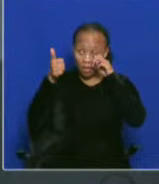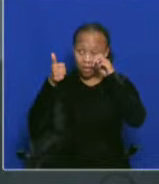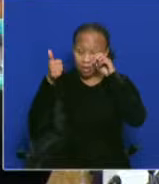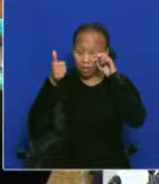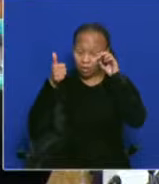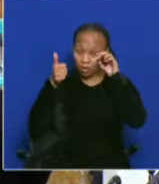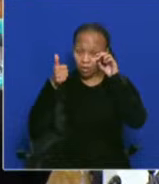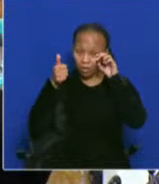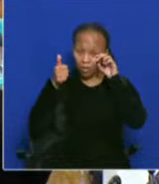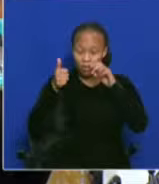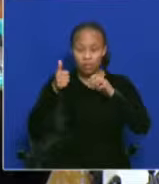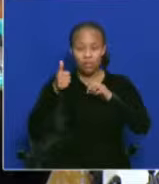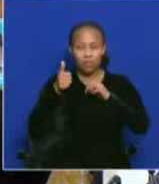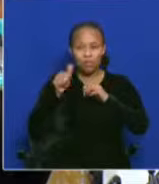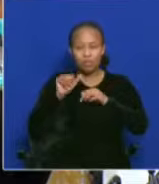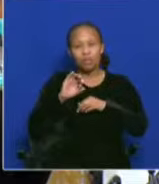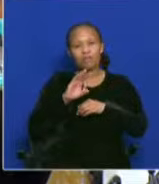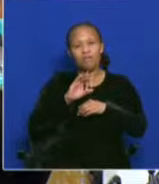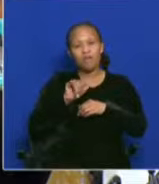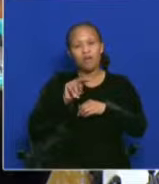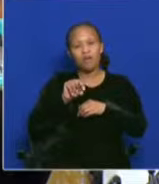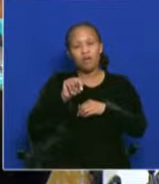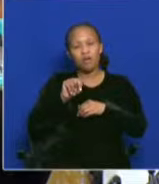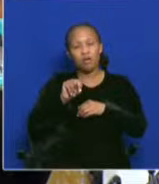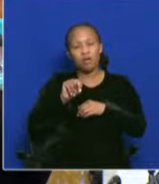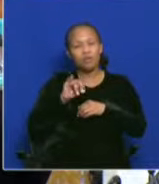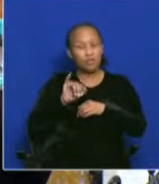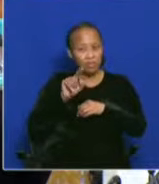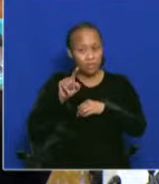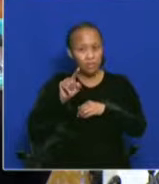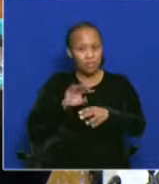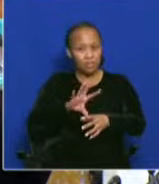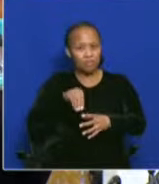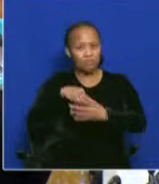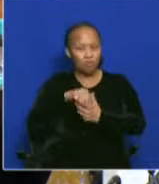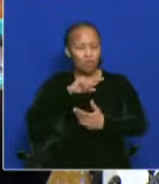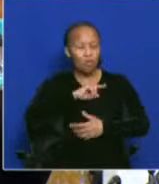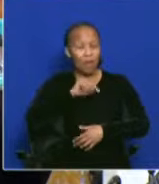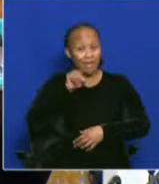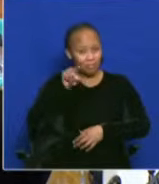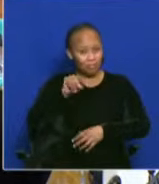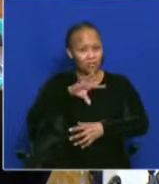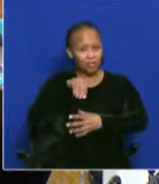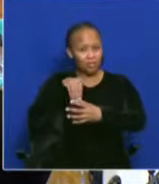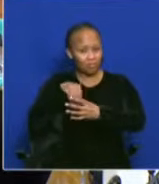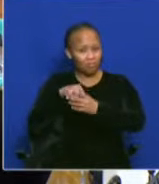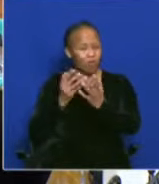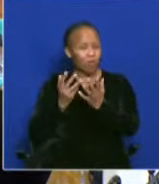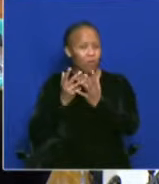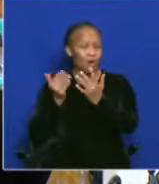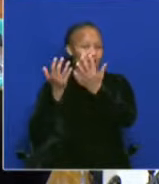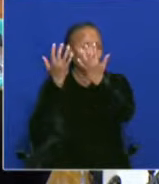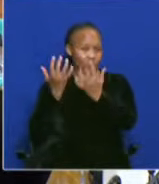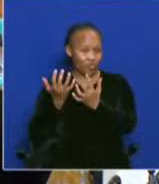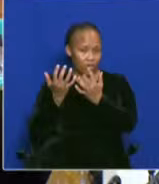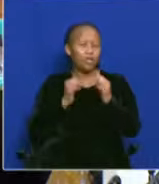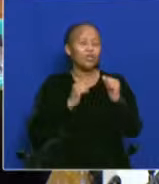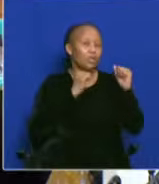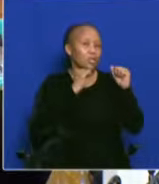Treasury. That's right, because this is an agreement that is signed between the Office of the Accountant